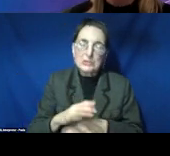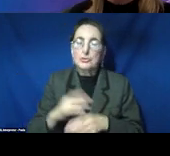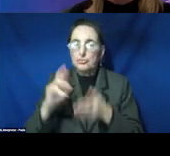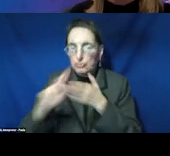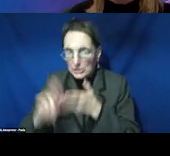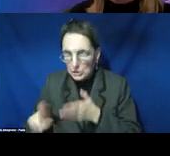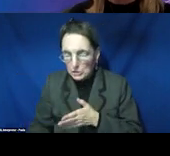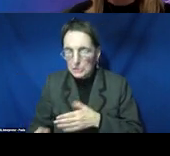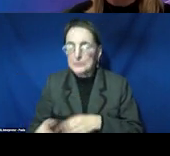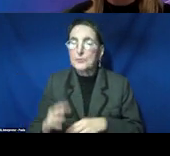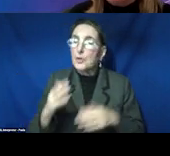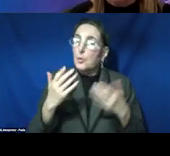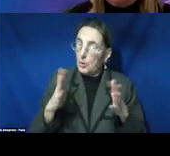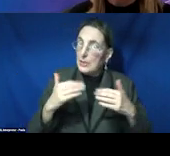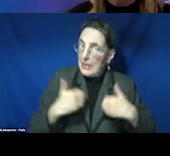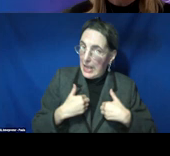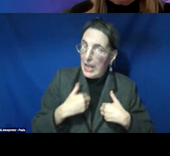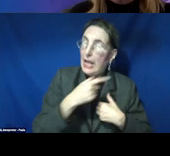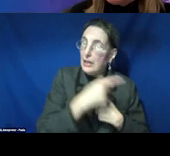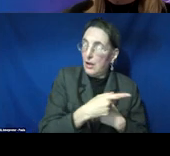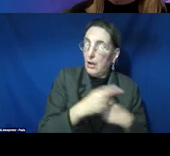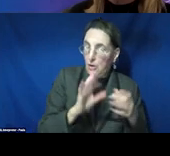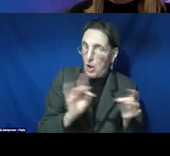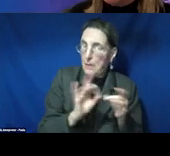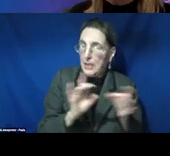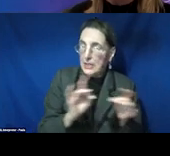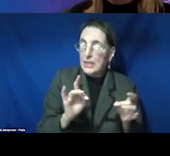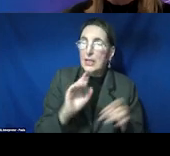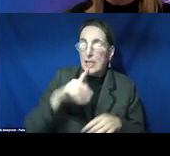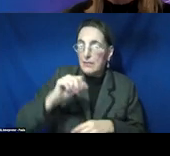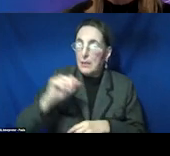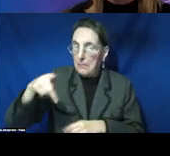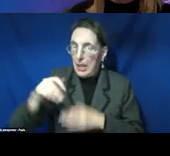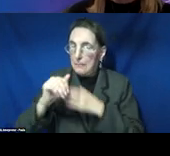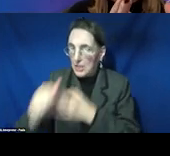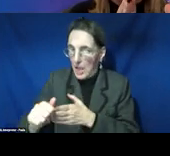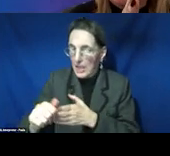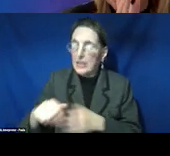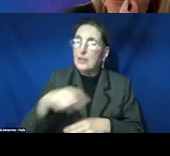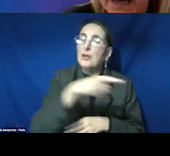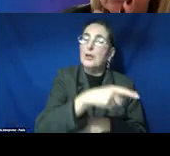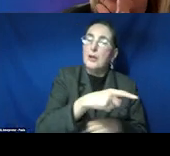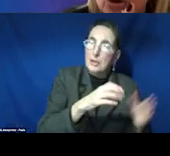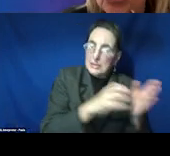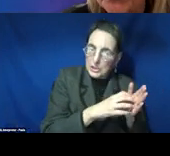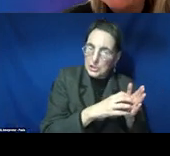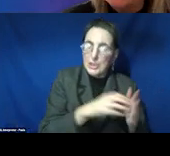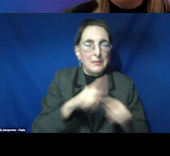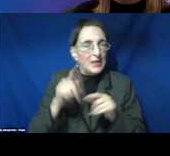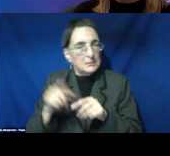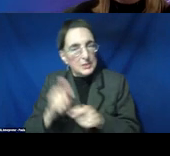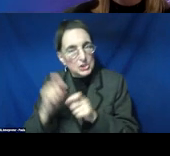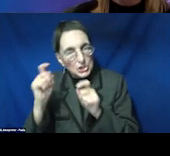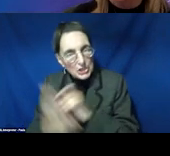comment section of the PAP guide, and that has been changed in the final version to establish these